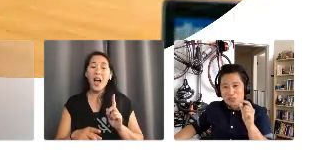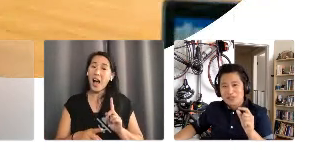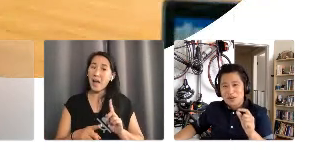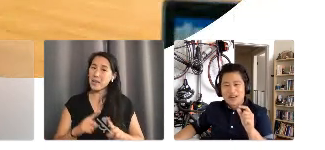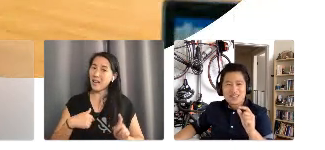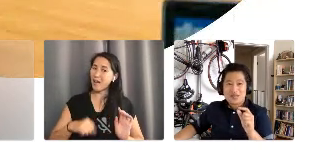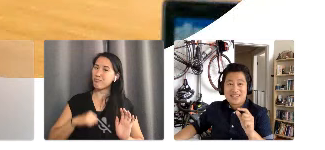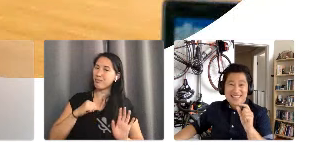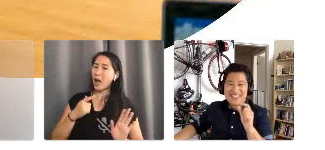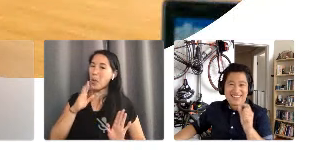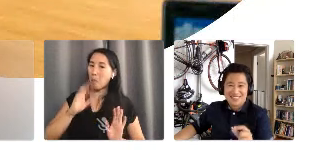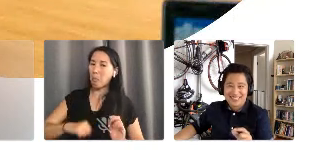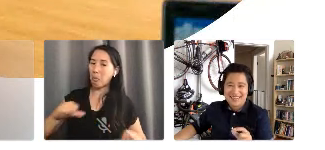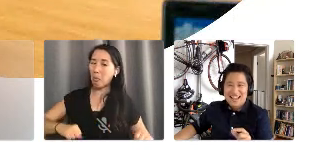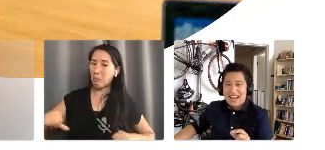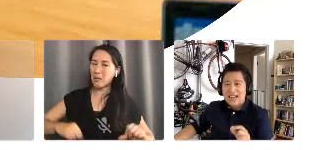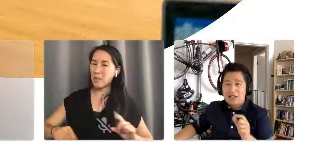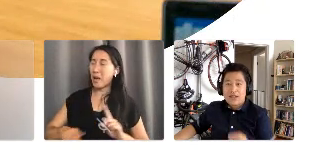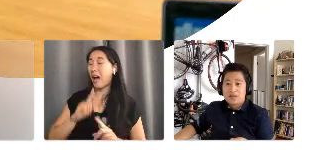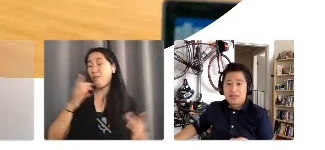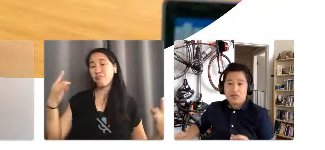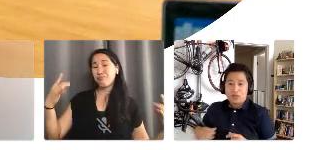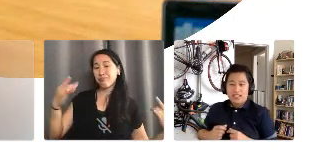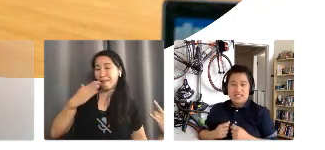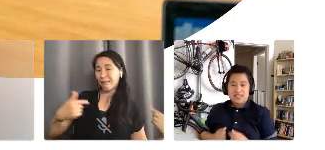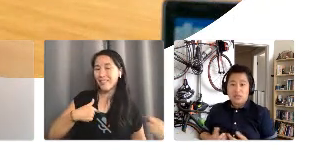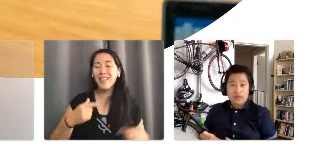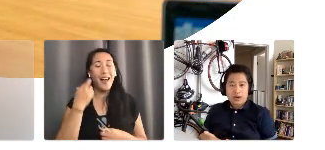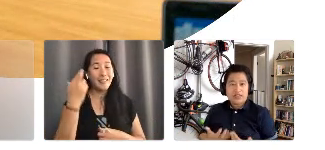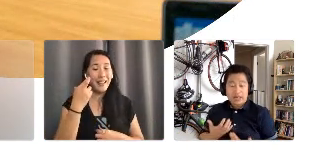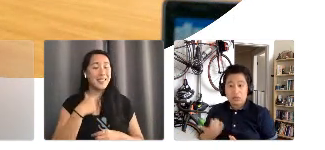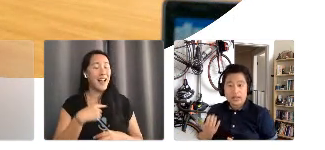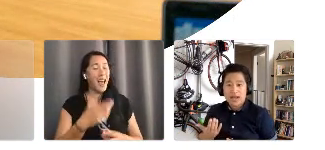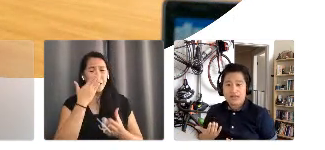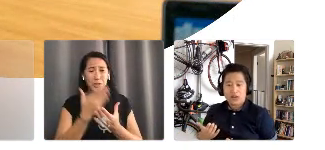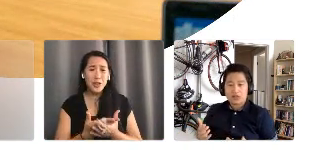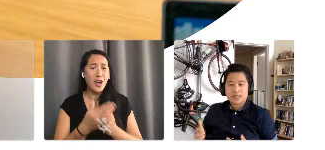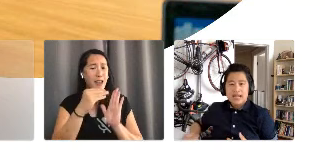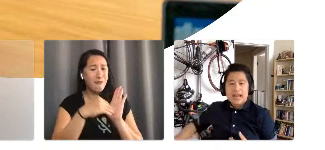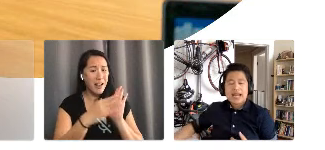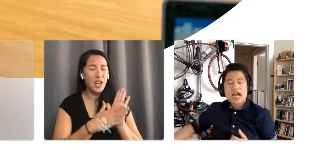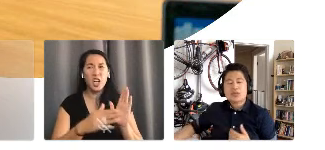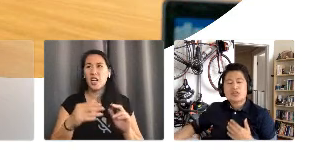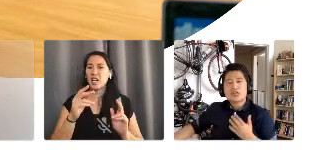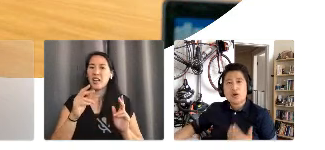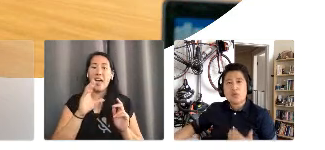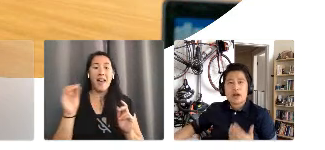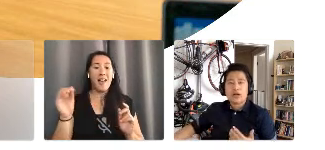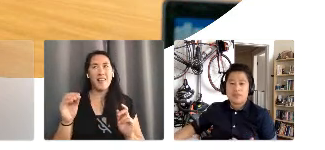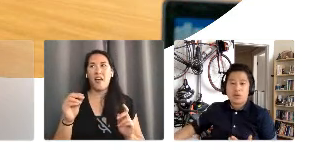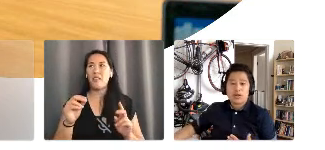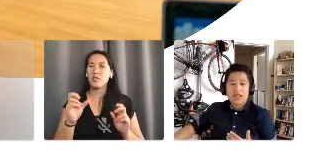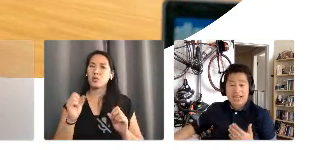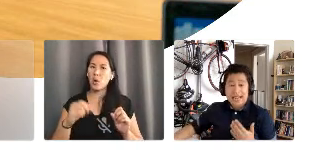me this brief moment, I just want to say that I killed it. And I found myself with consistent winning records at really high volumes. And I was so